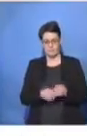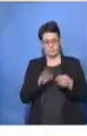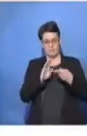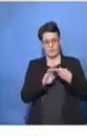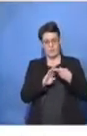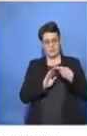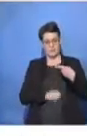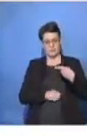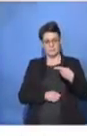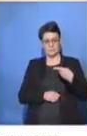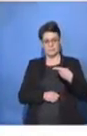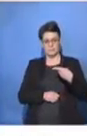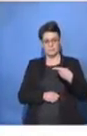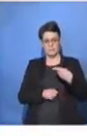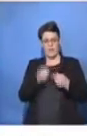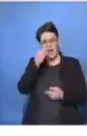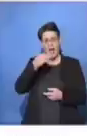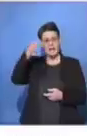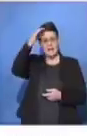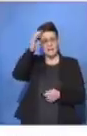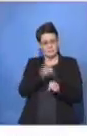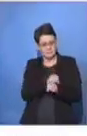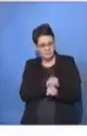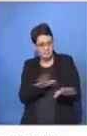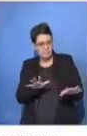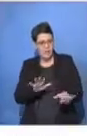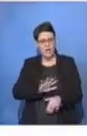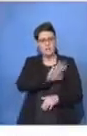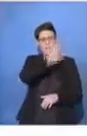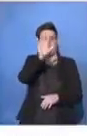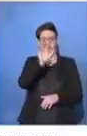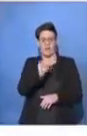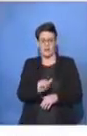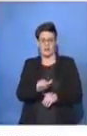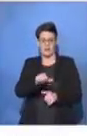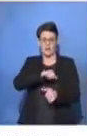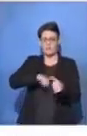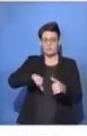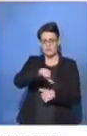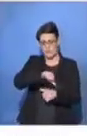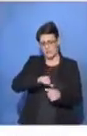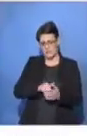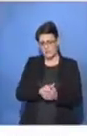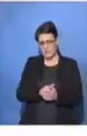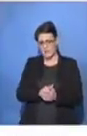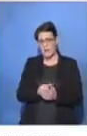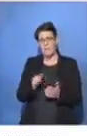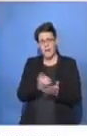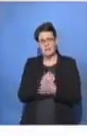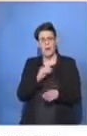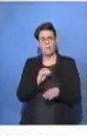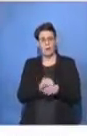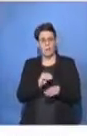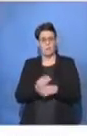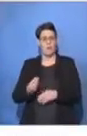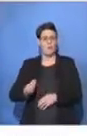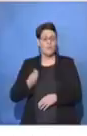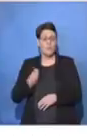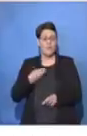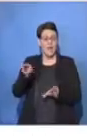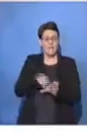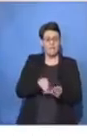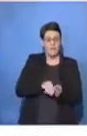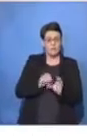1, the government and the broader South African society should find ways to address the problem of youth